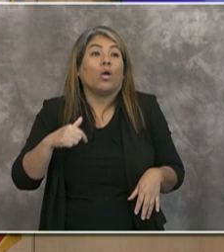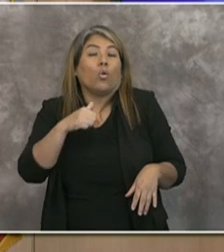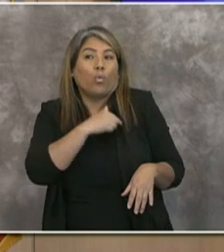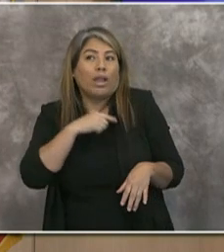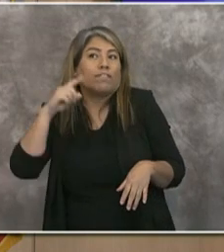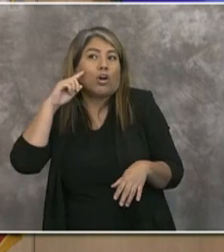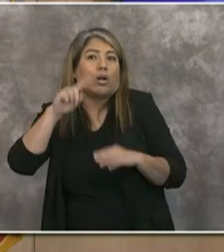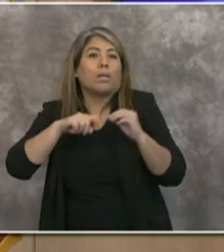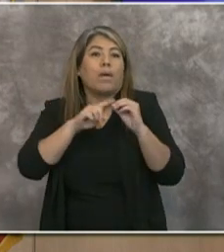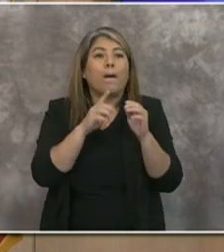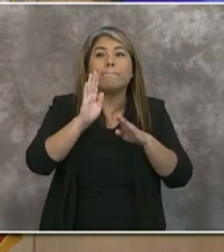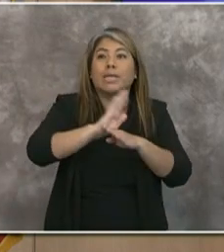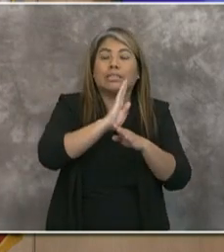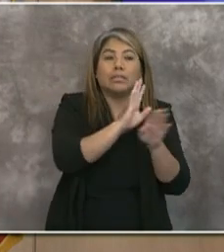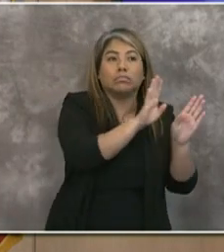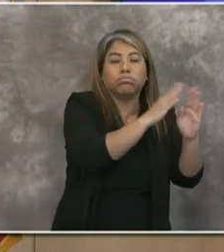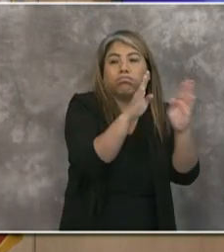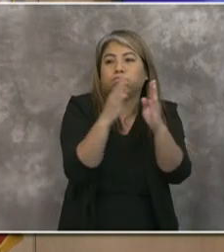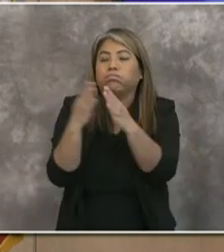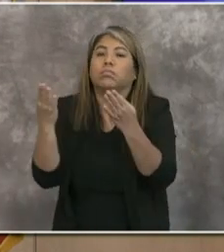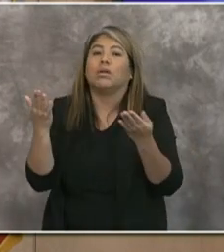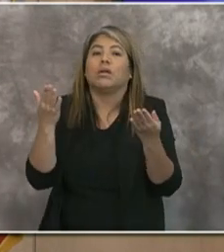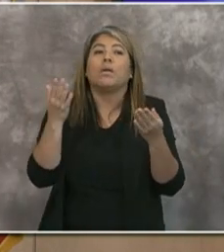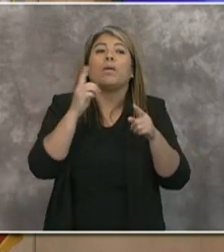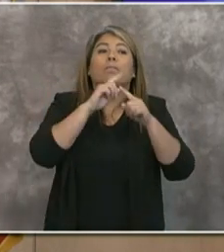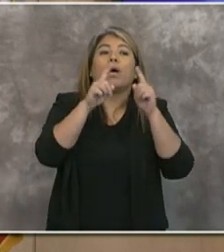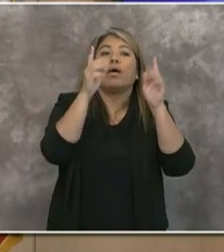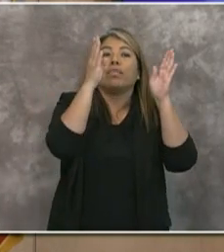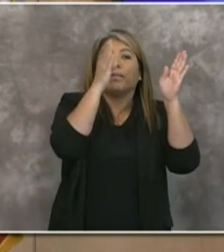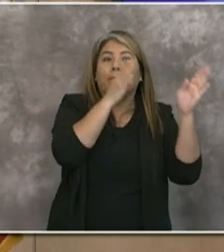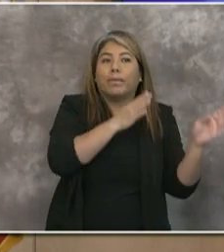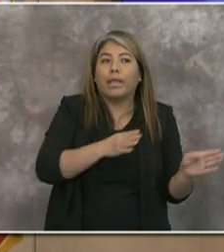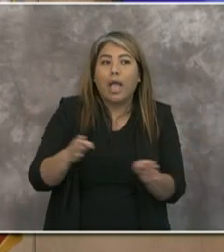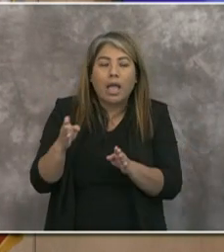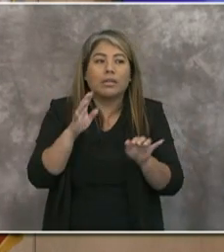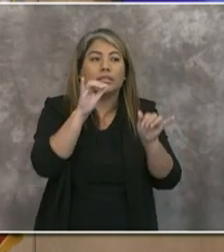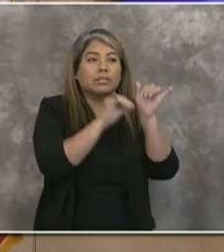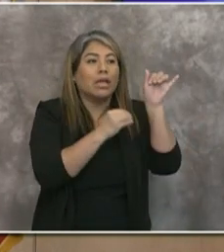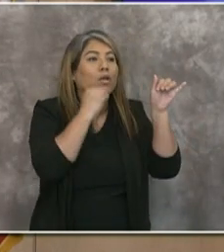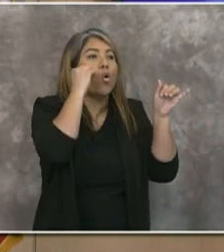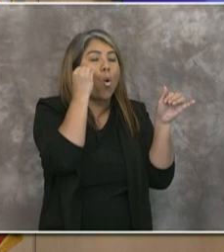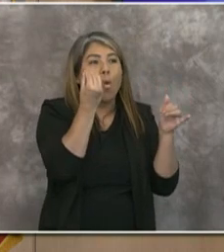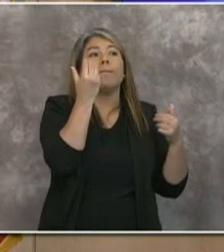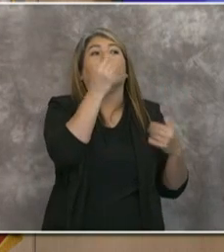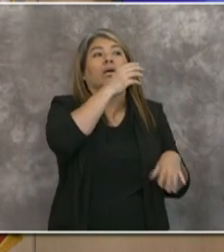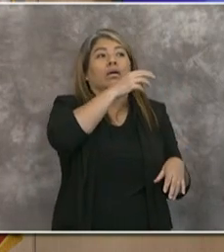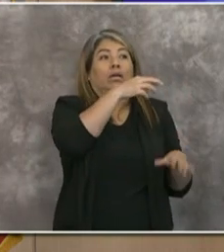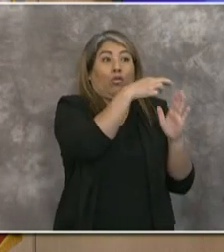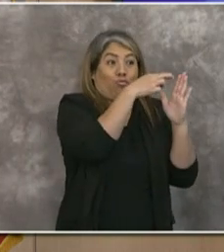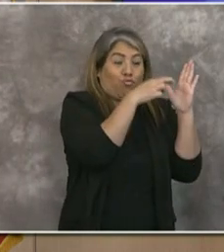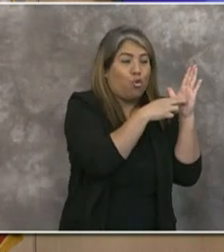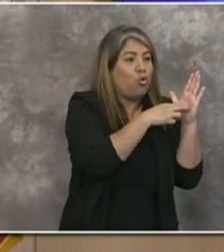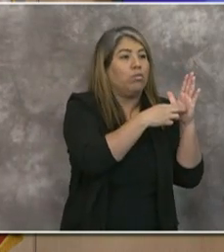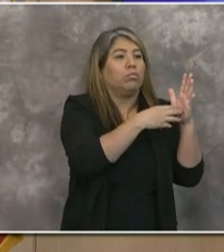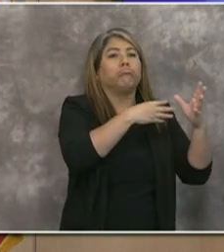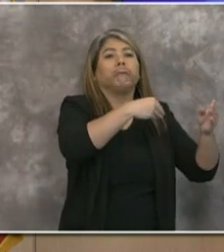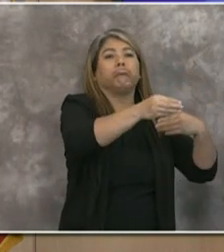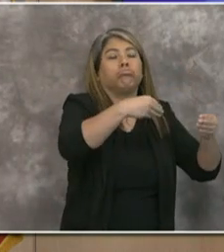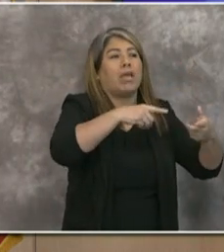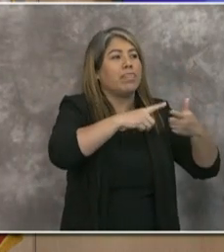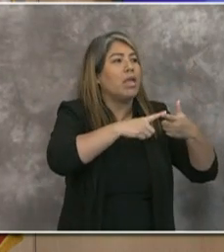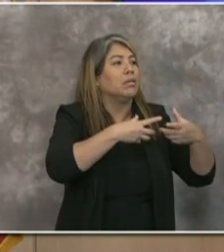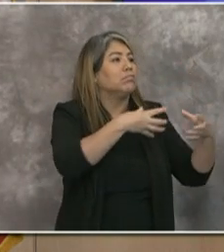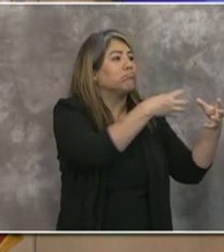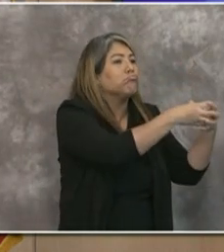is about businesses reopening. What is the plan to lift the stay-at-home order in terms of allowing people to go out and congregate in